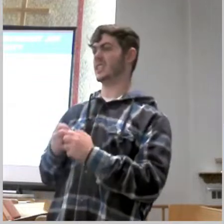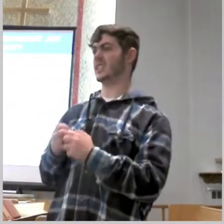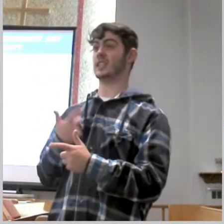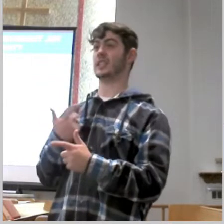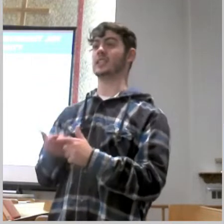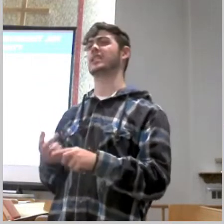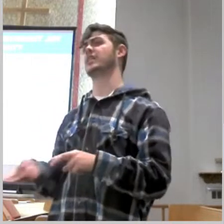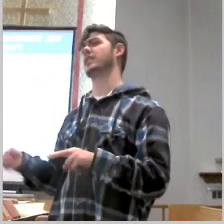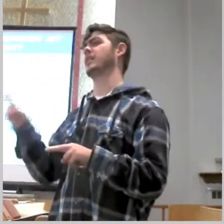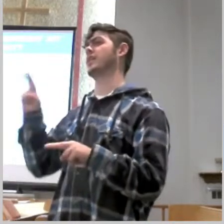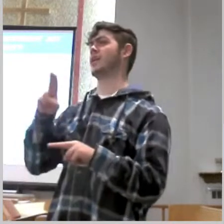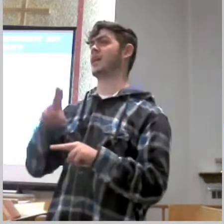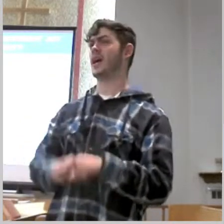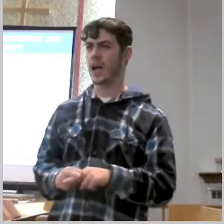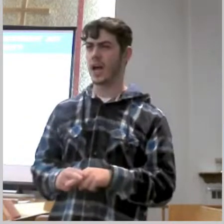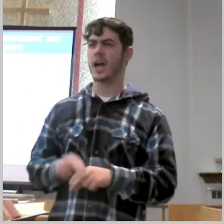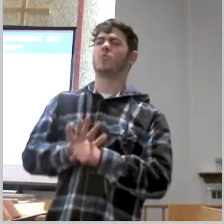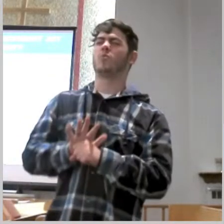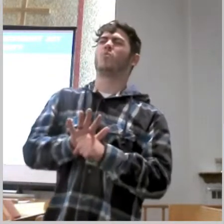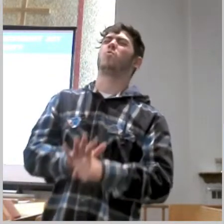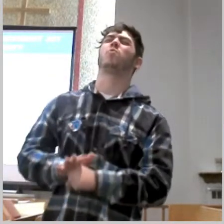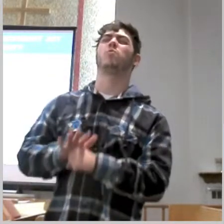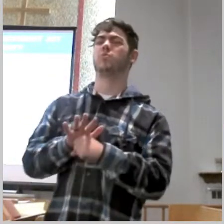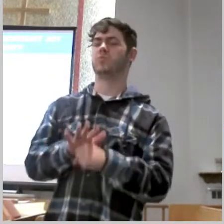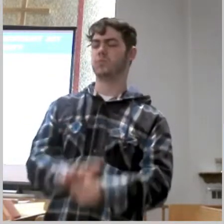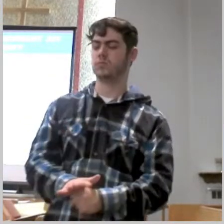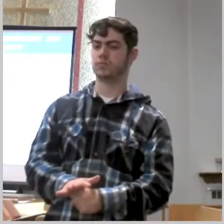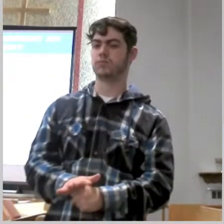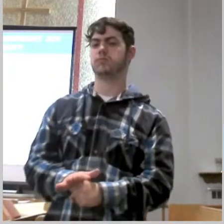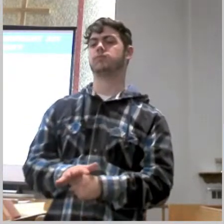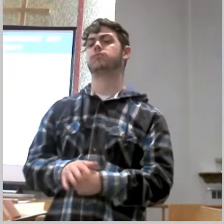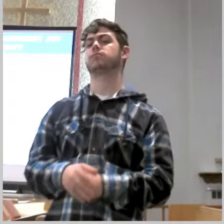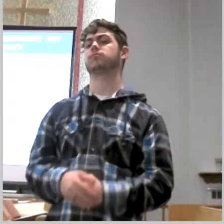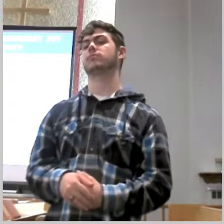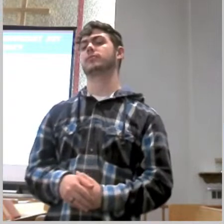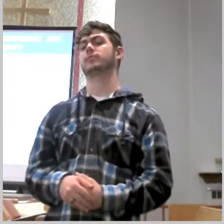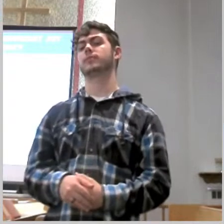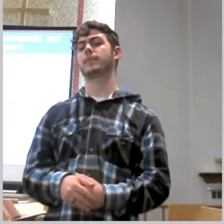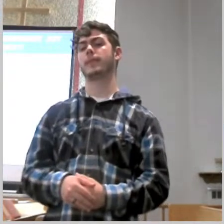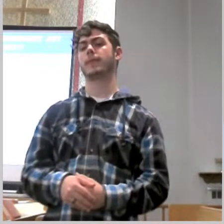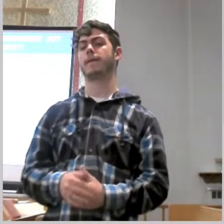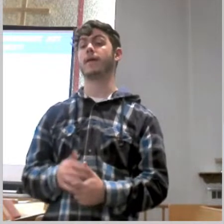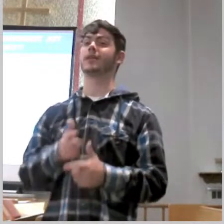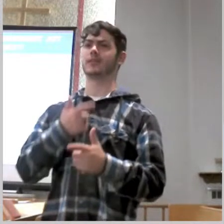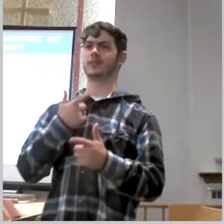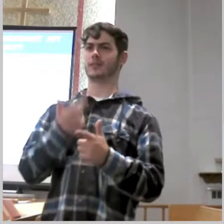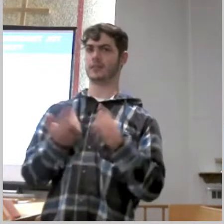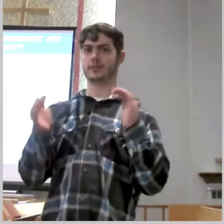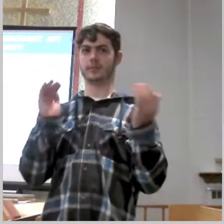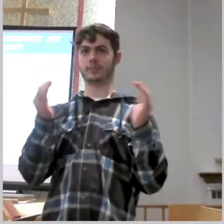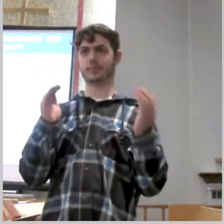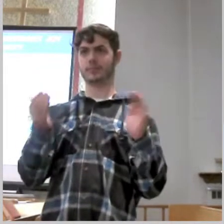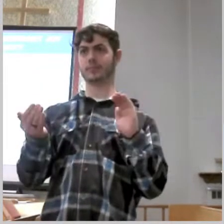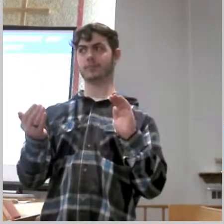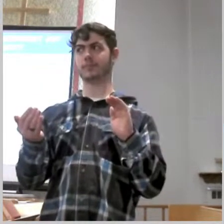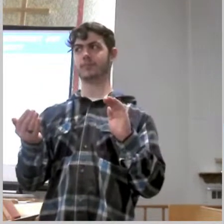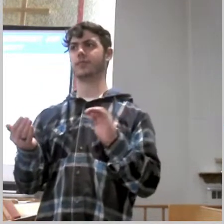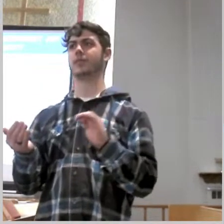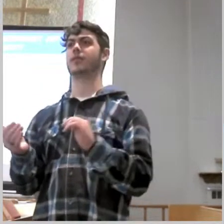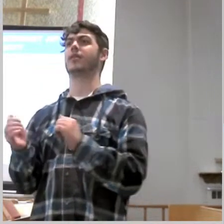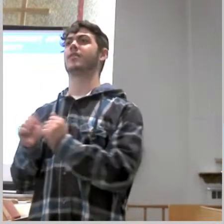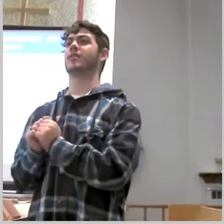an added affliction. But then there's a juxtaposition here, because then he starts talking about abundant